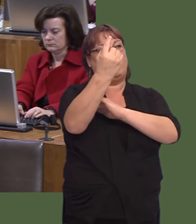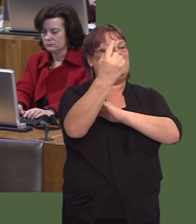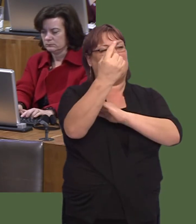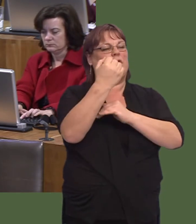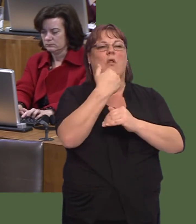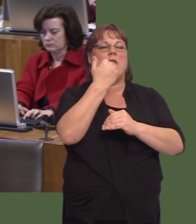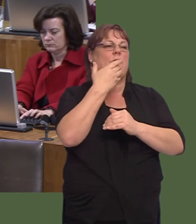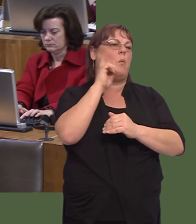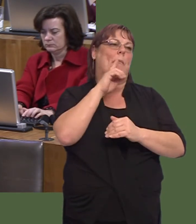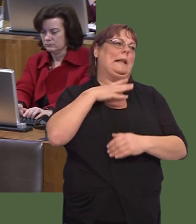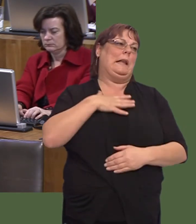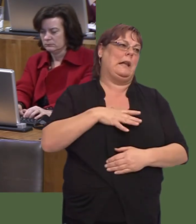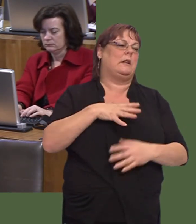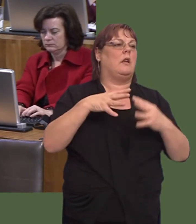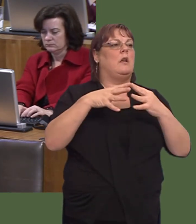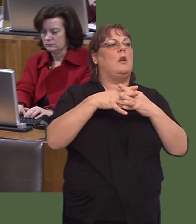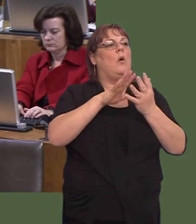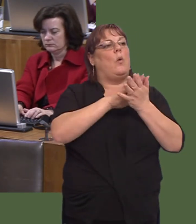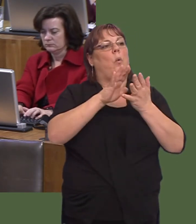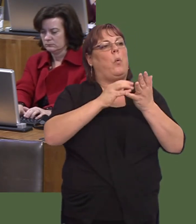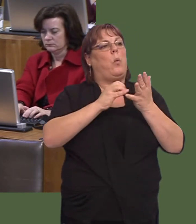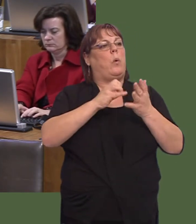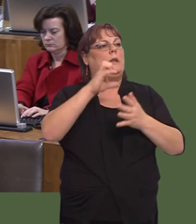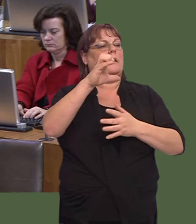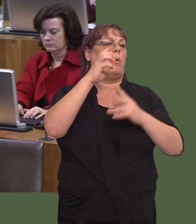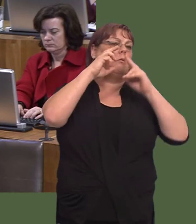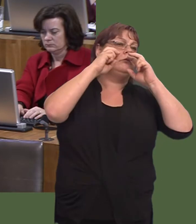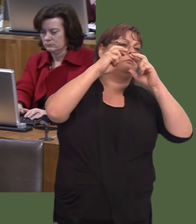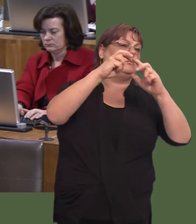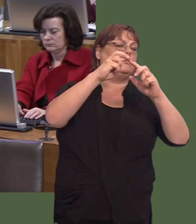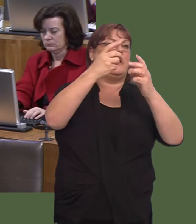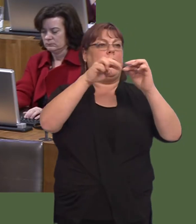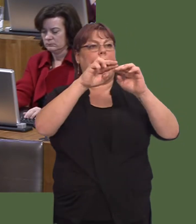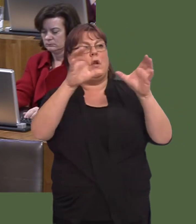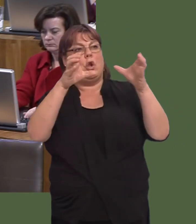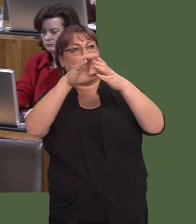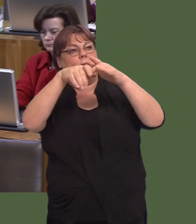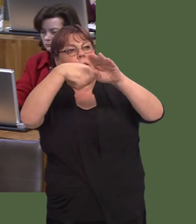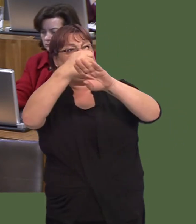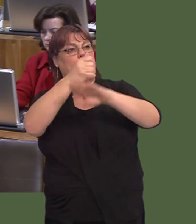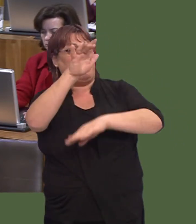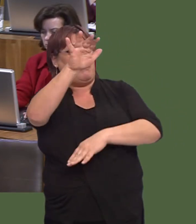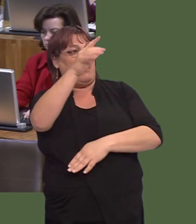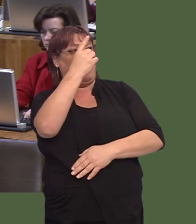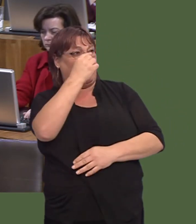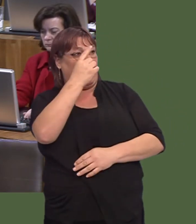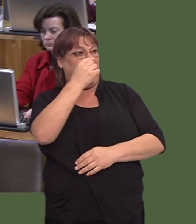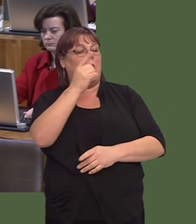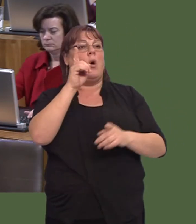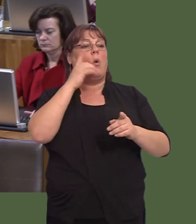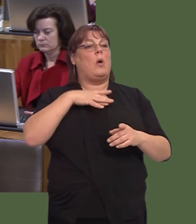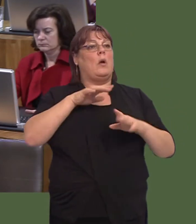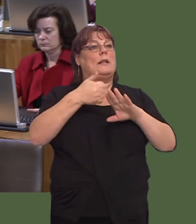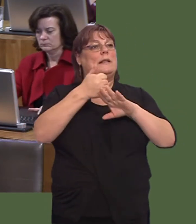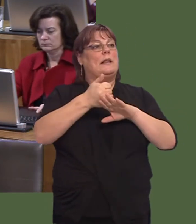University Health Board to consider options in the north of Wales, and the Cabinet Secretary has committed to establish a clinician-led managed